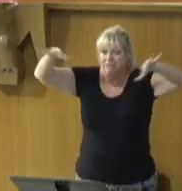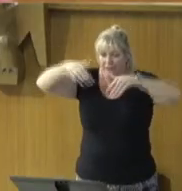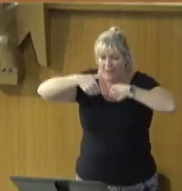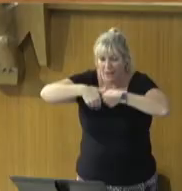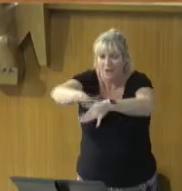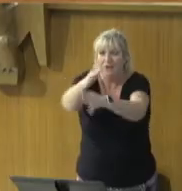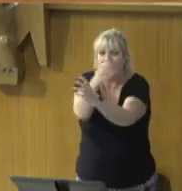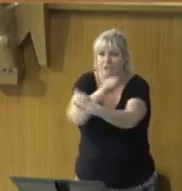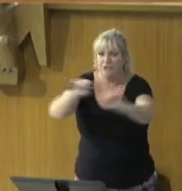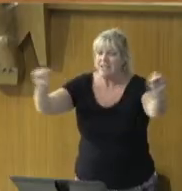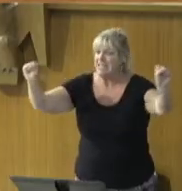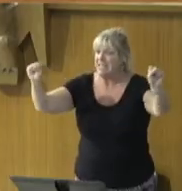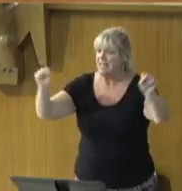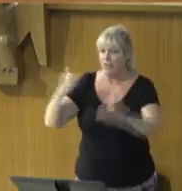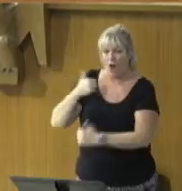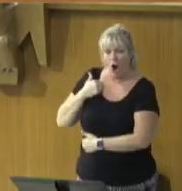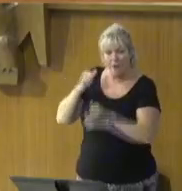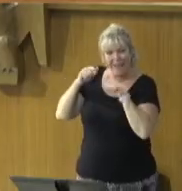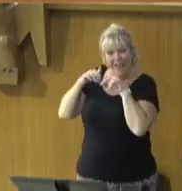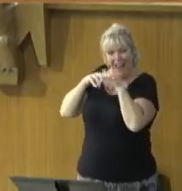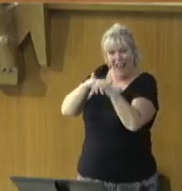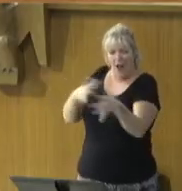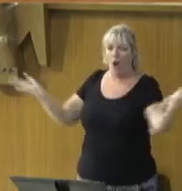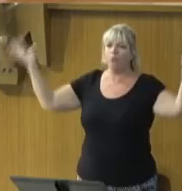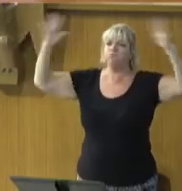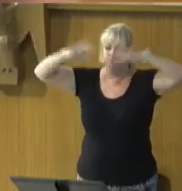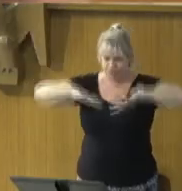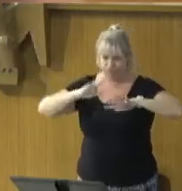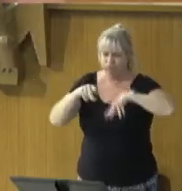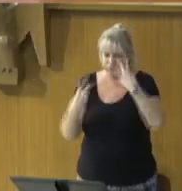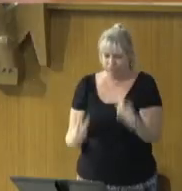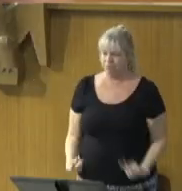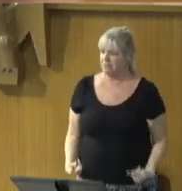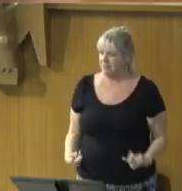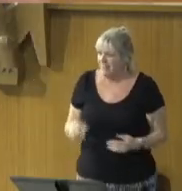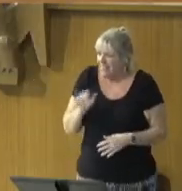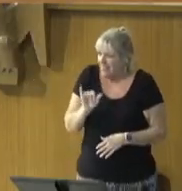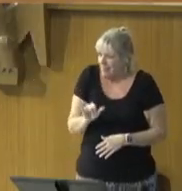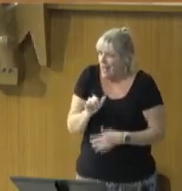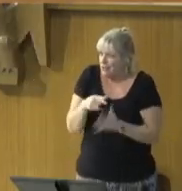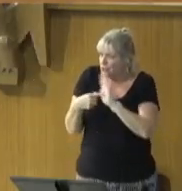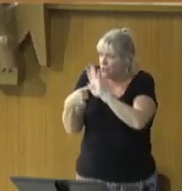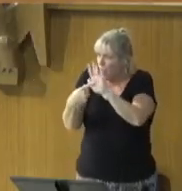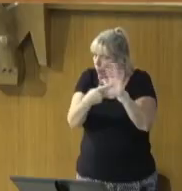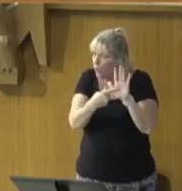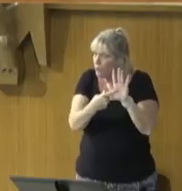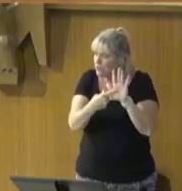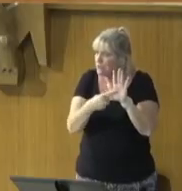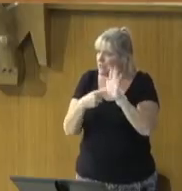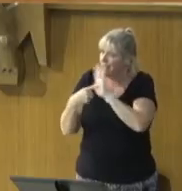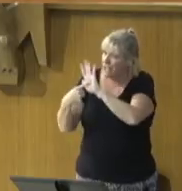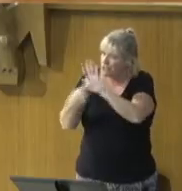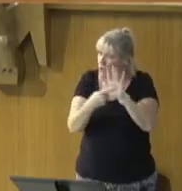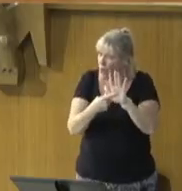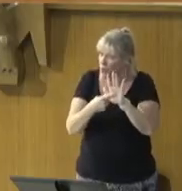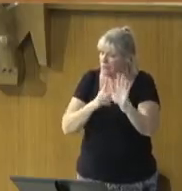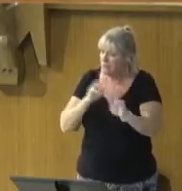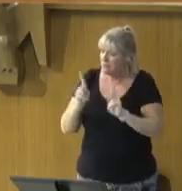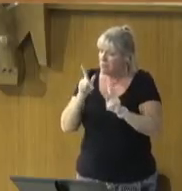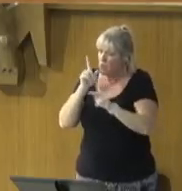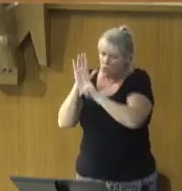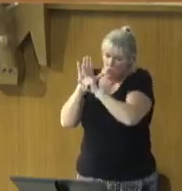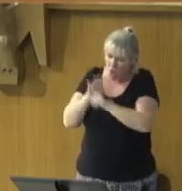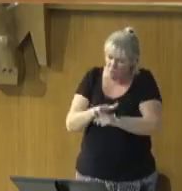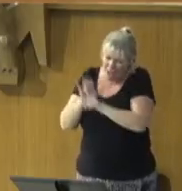the message reverberates beyond this provincial area to proclaim universally that oppressors will not